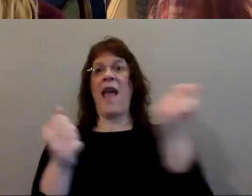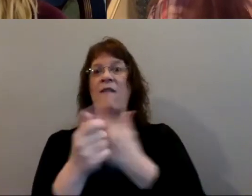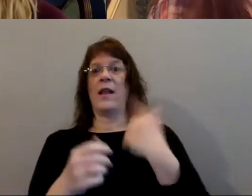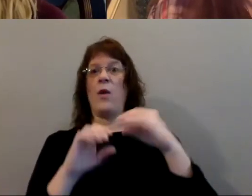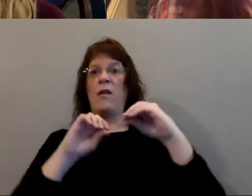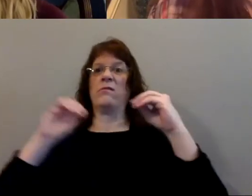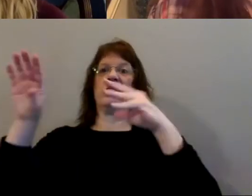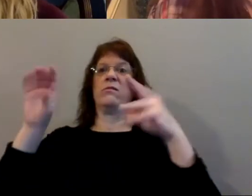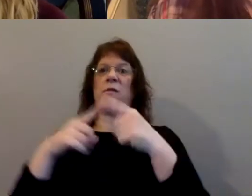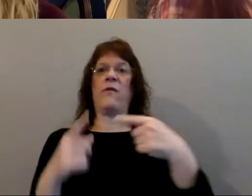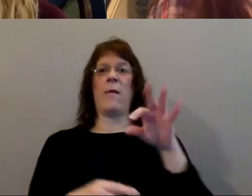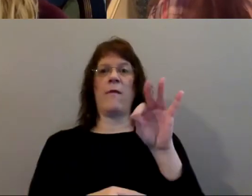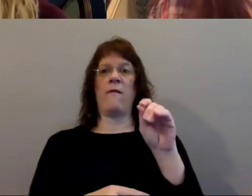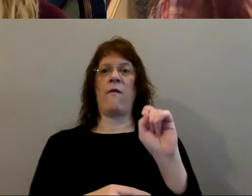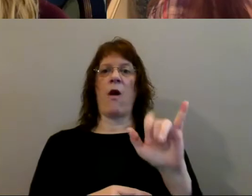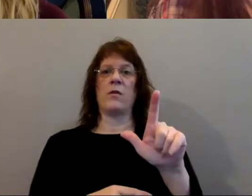fossil fuel. Um,